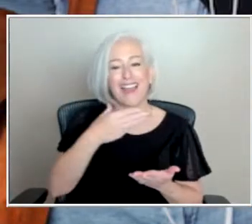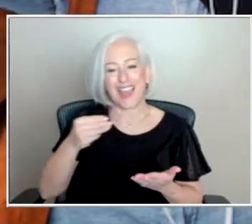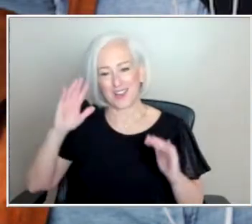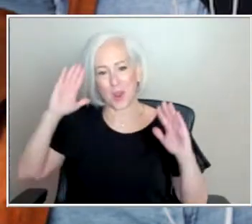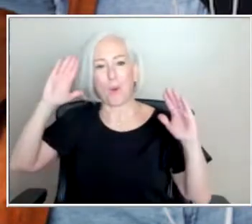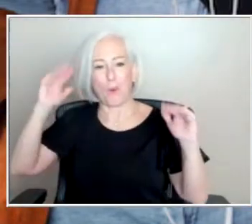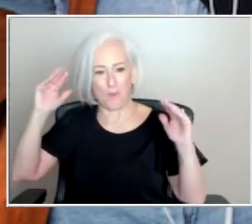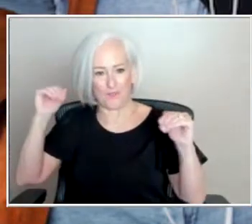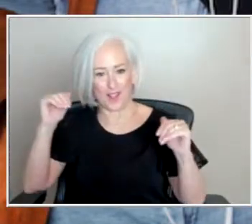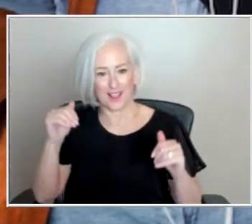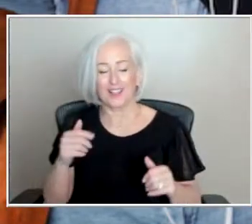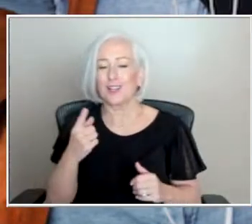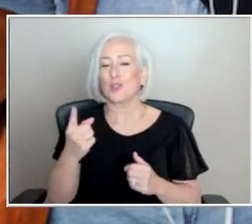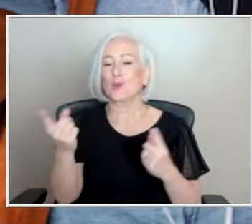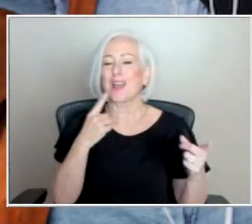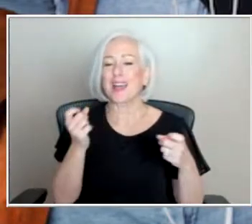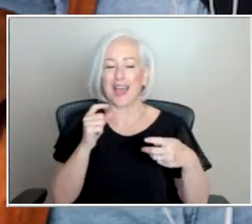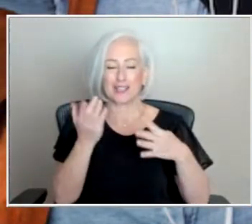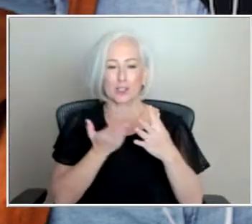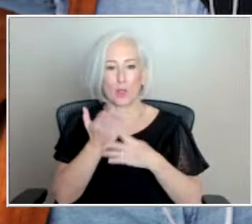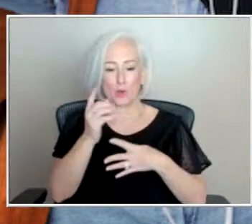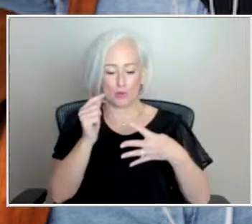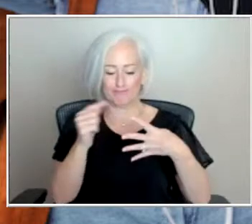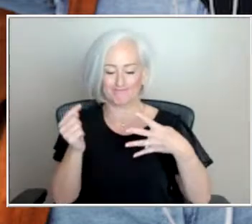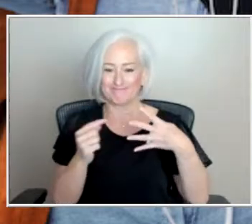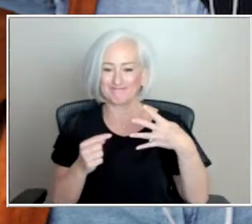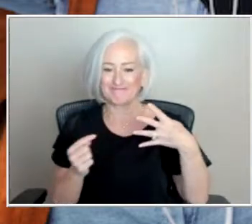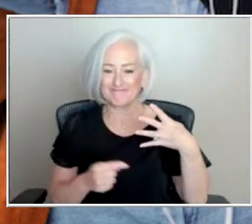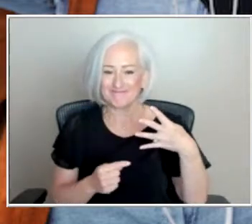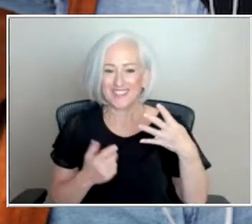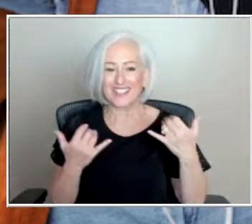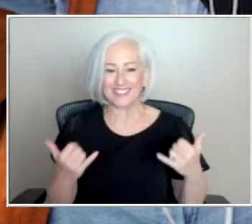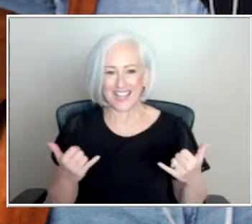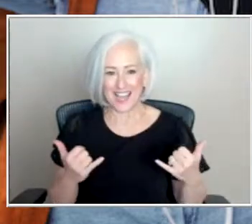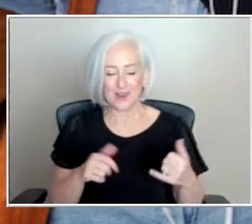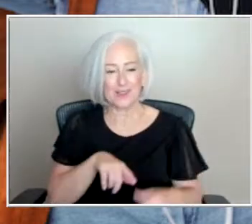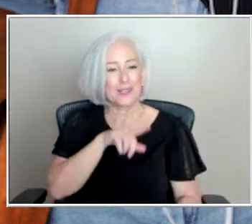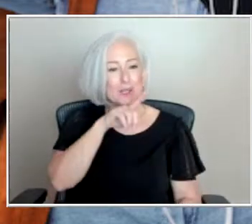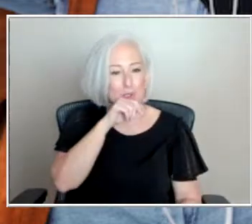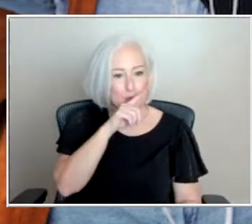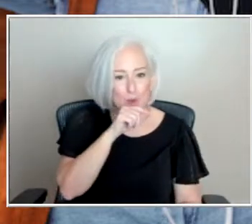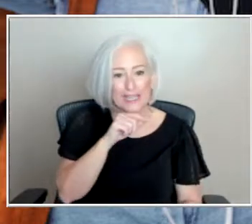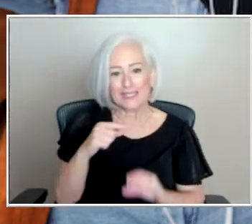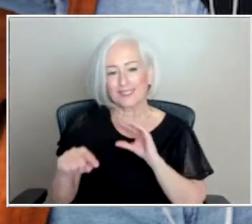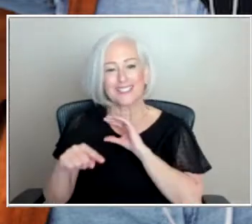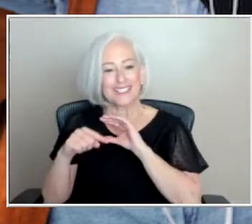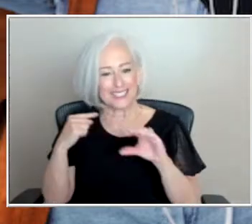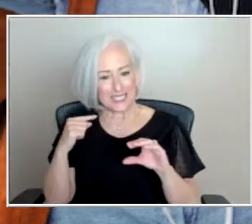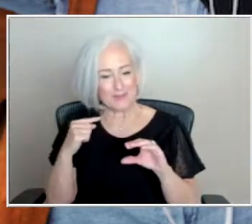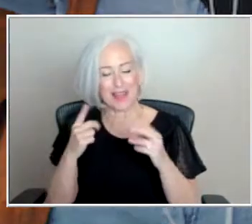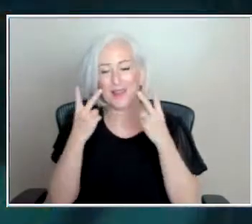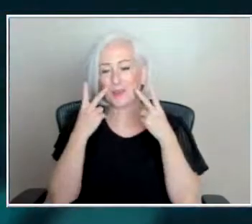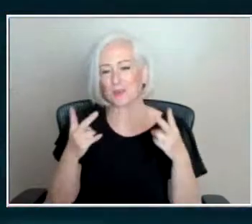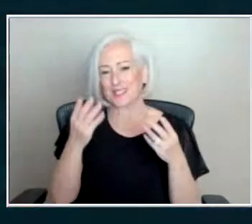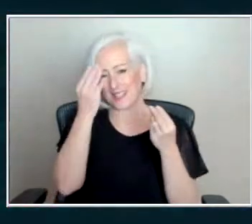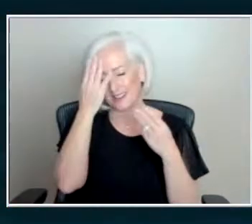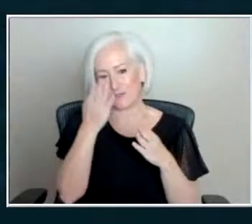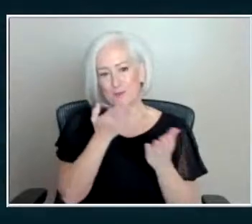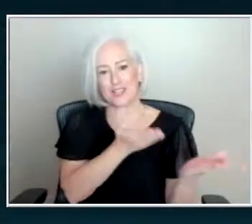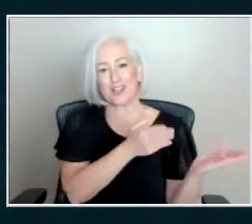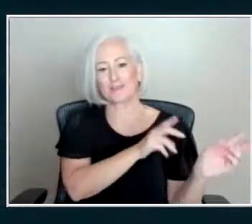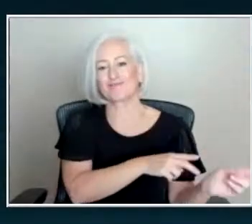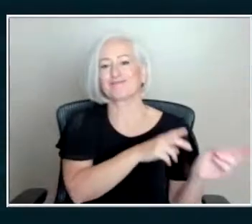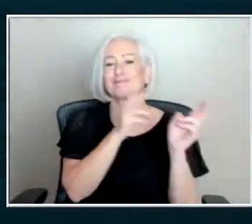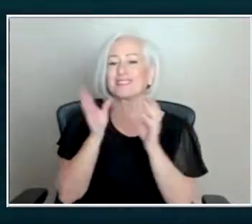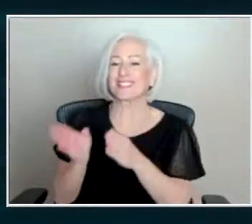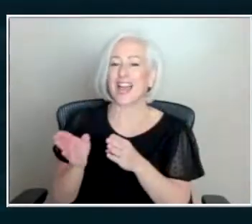today. Use the chat on YouTube, Facebook, or you could tweet us or email us at Medical News Network. Info is right there on your screen. Let's get a quick check of the Cove account with